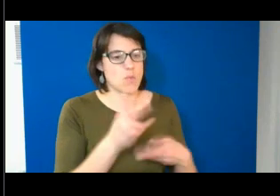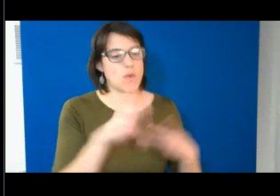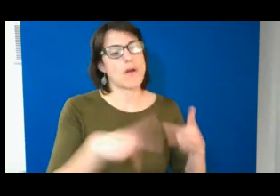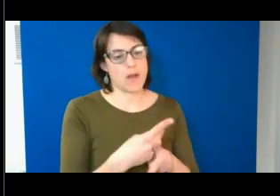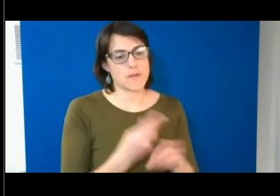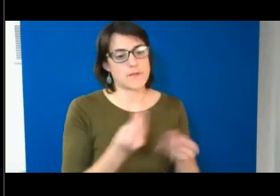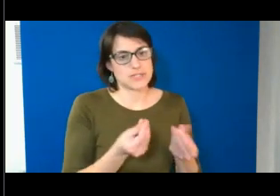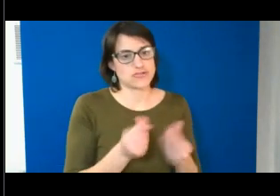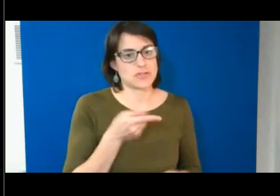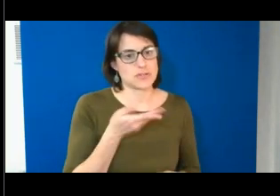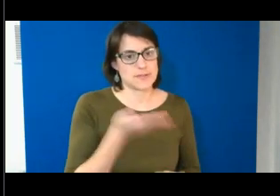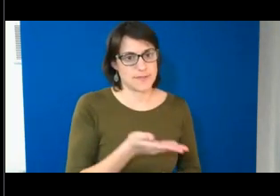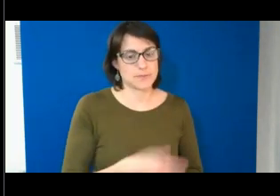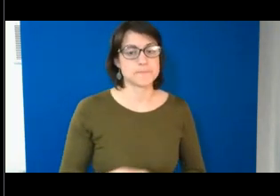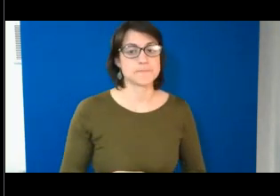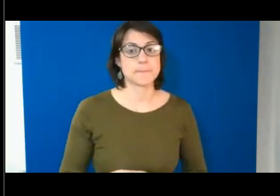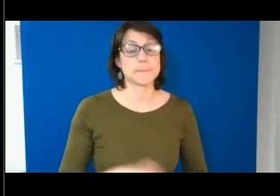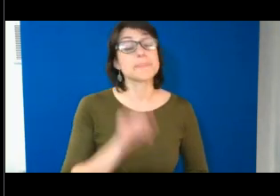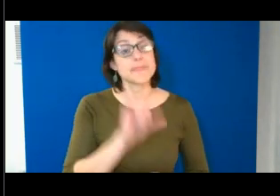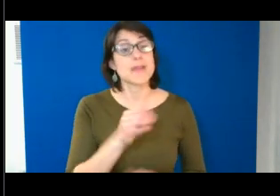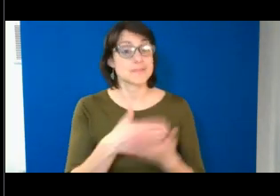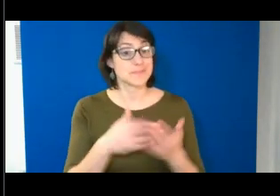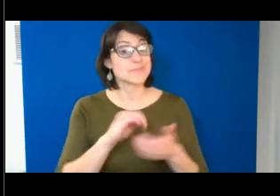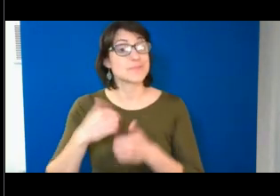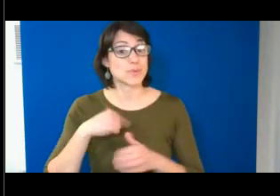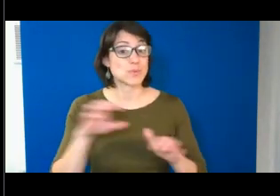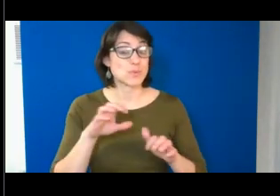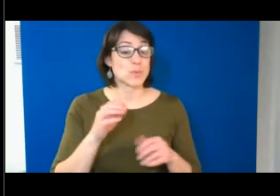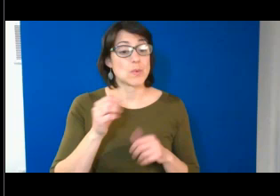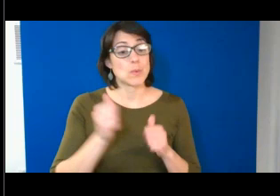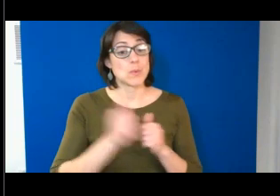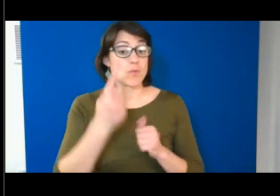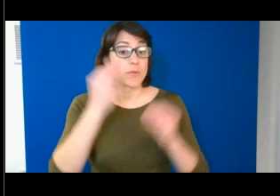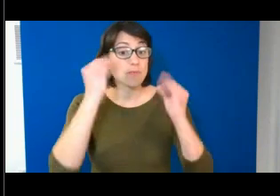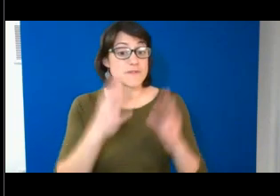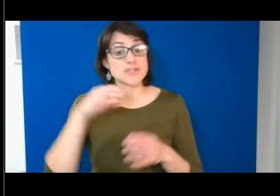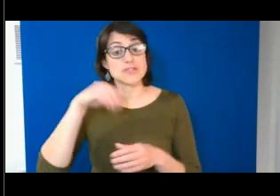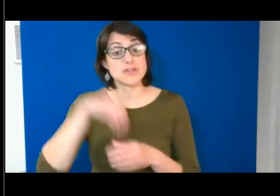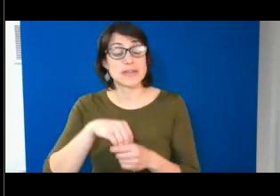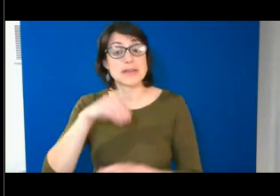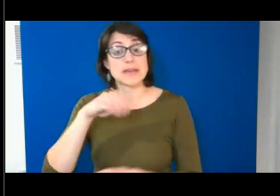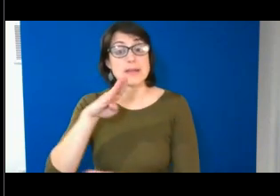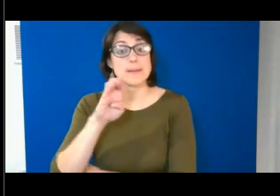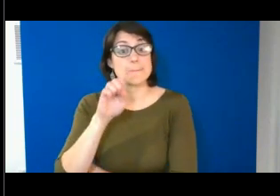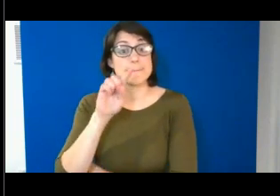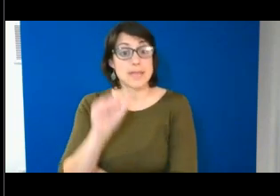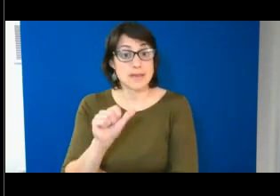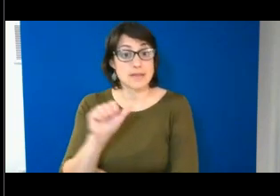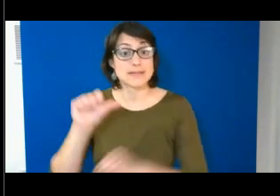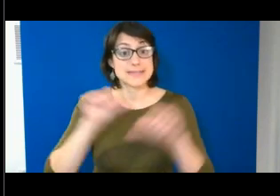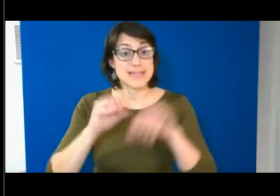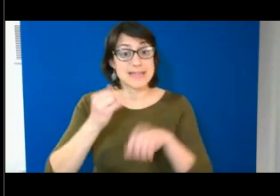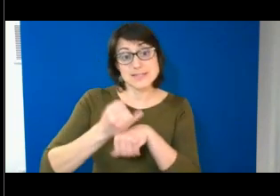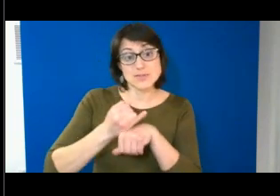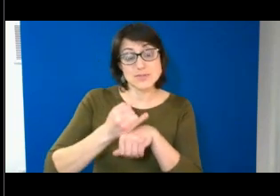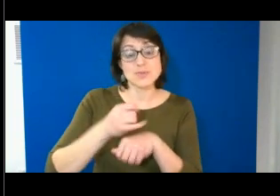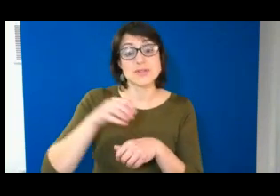this is through the collaboration with a professor at Data Science Institute at Columbia, and he's expert in the machine learning.